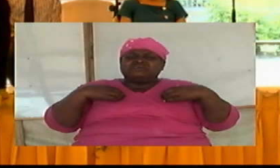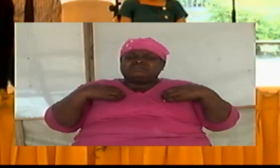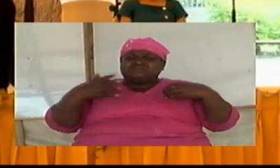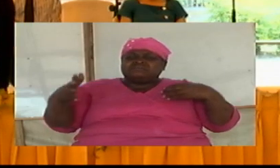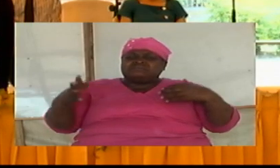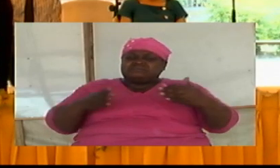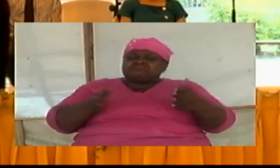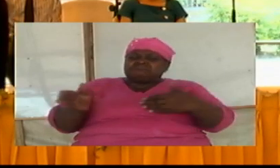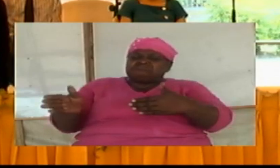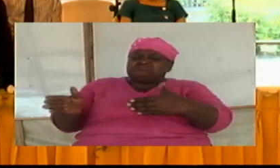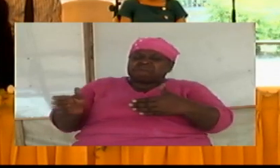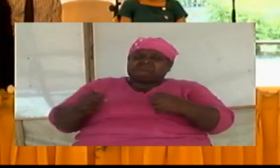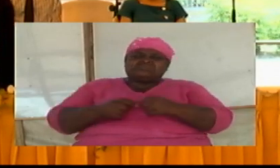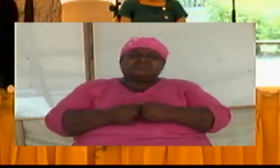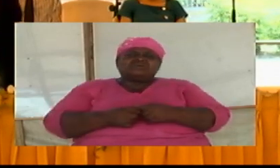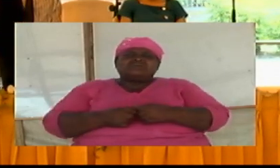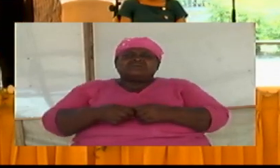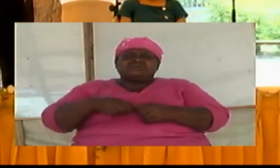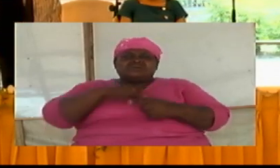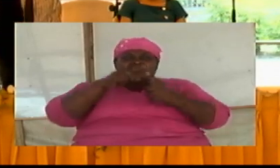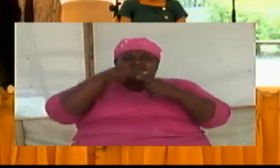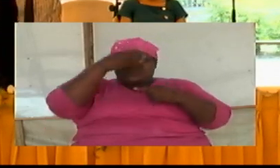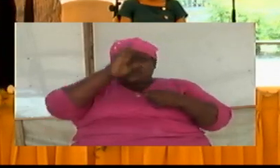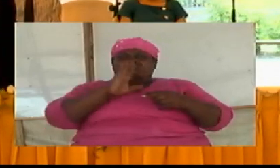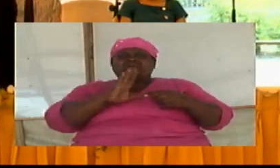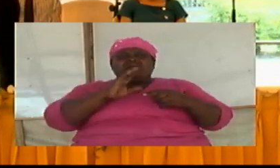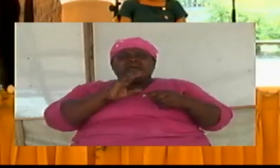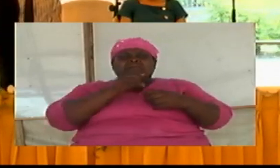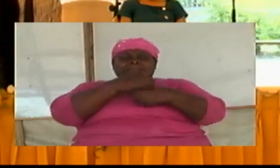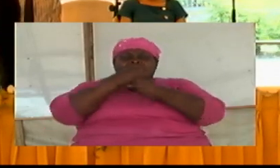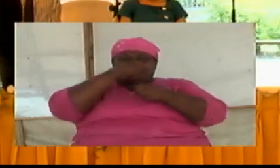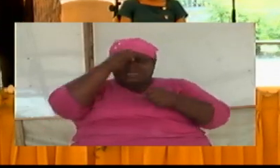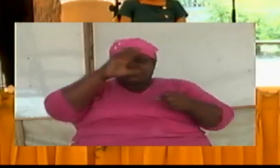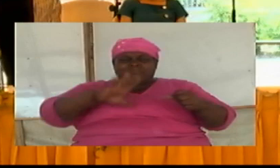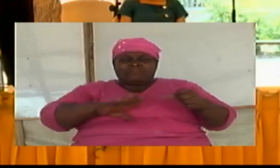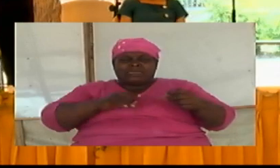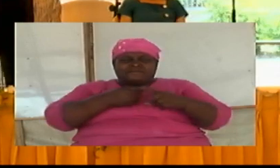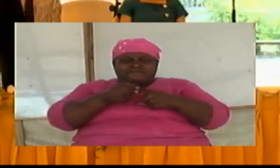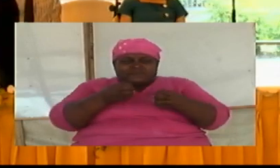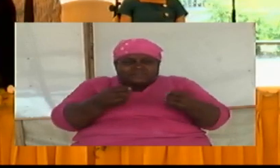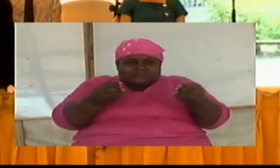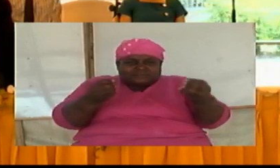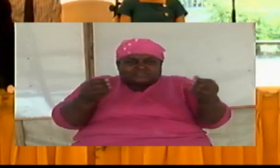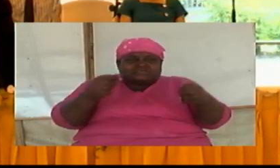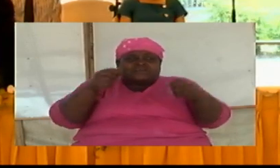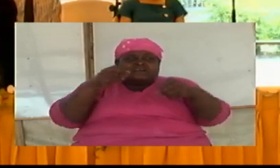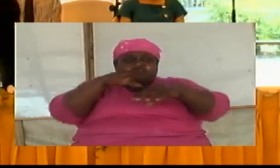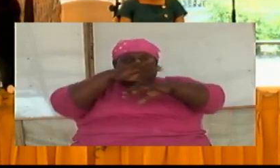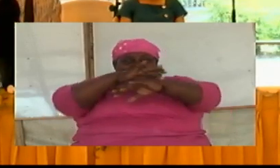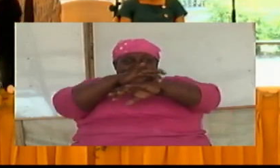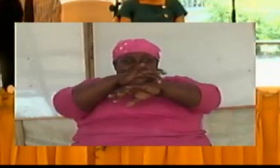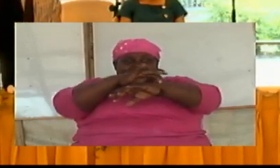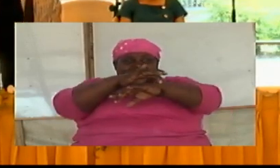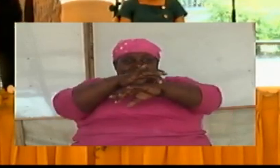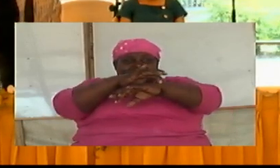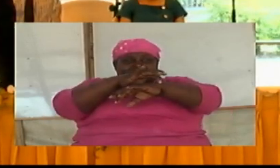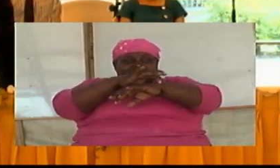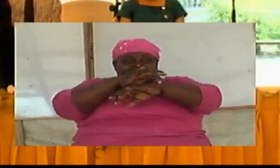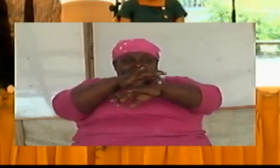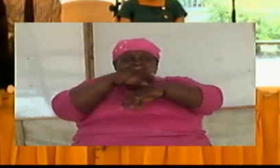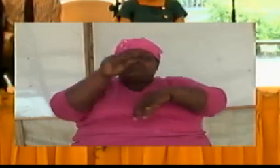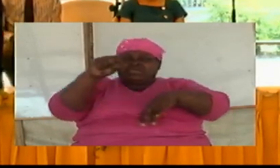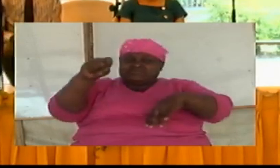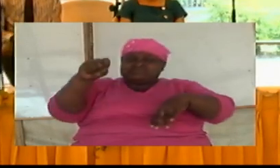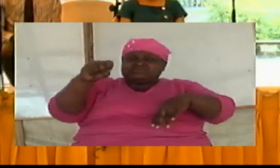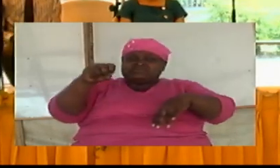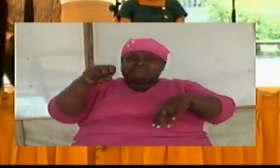God made man, he made man in from the dust of the earth, and he made man from the dust of the earth. Yes, he